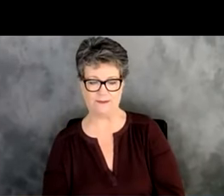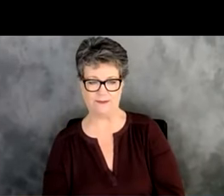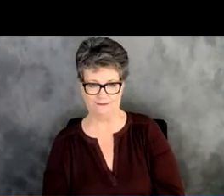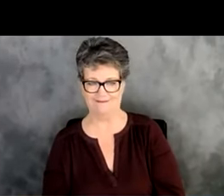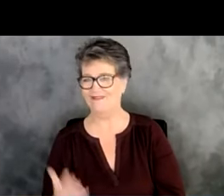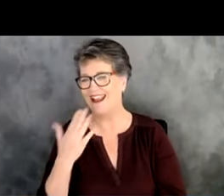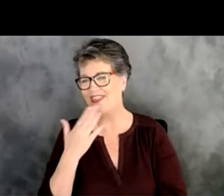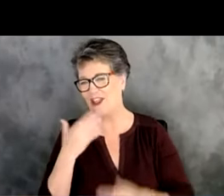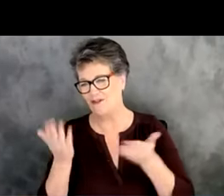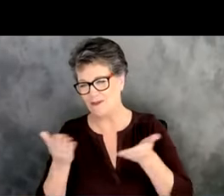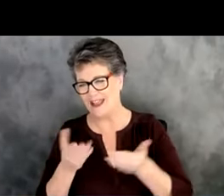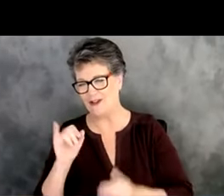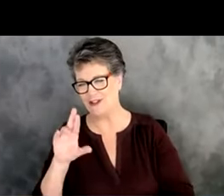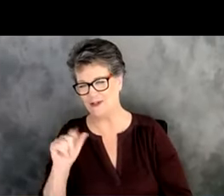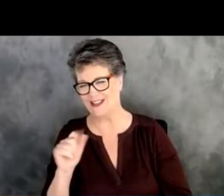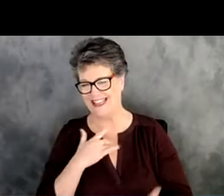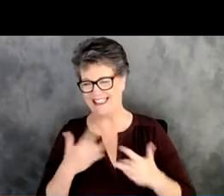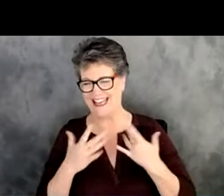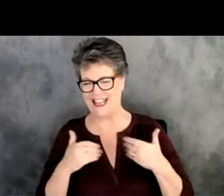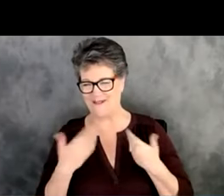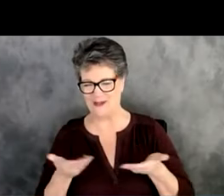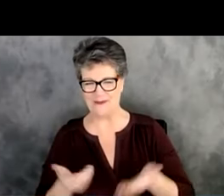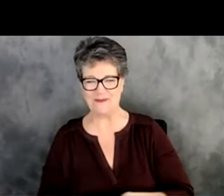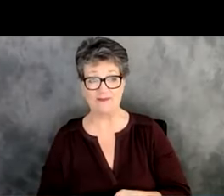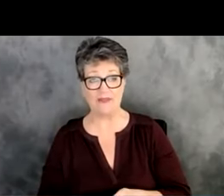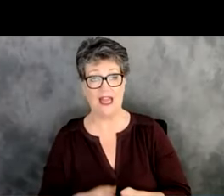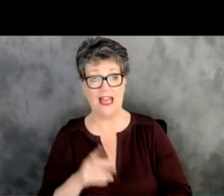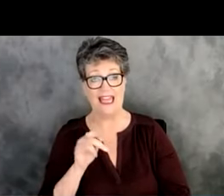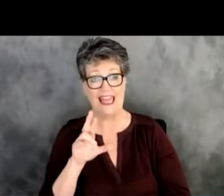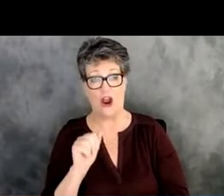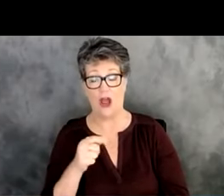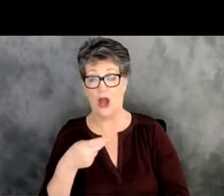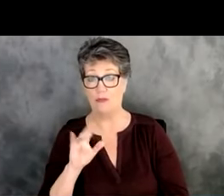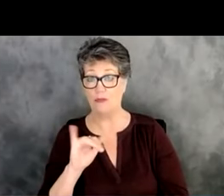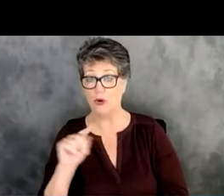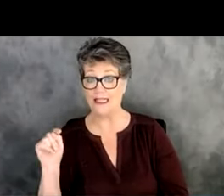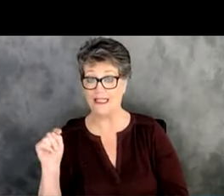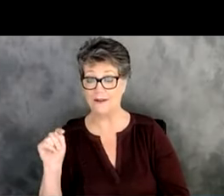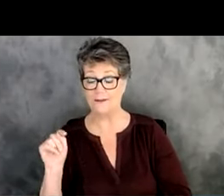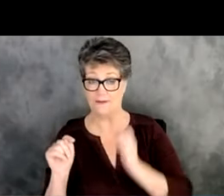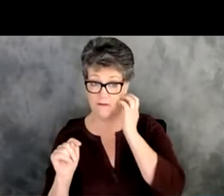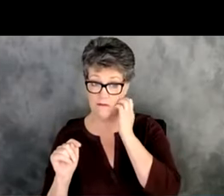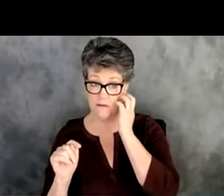Thank you for being here, Julia. I'm really excited to have you. Kiera Pruitt.